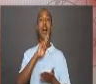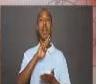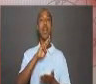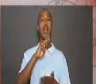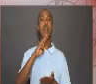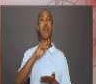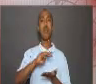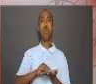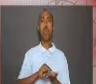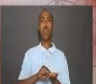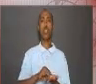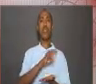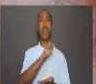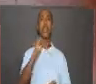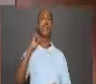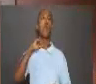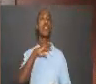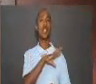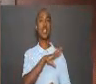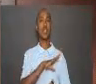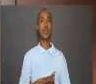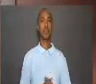corrosive and poisonous.